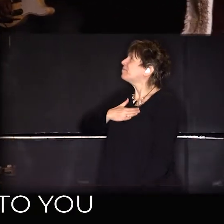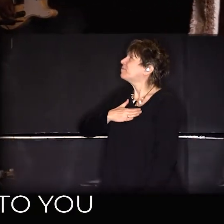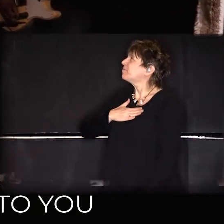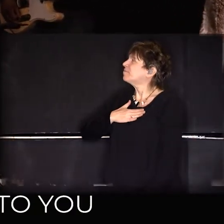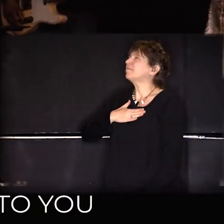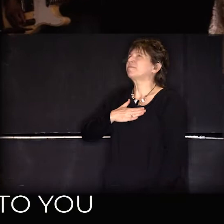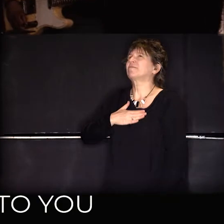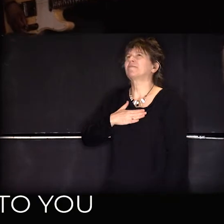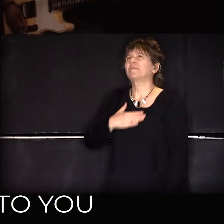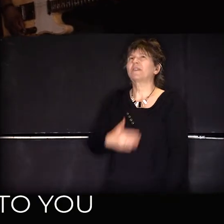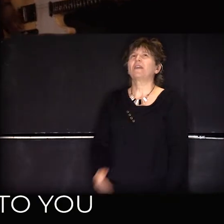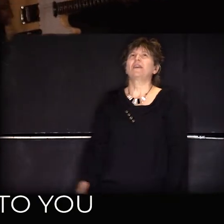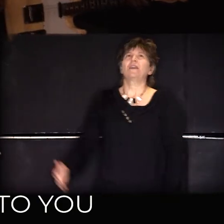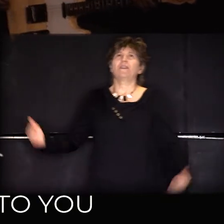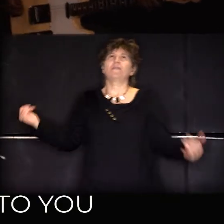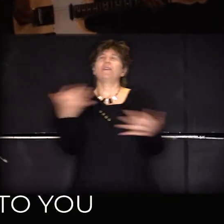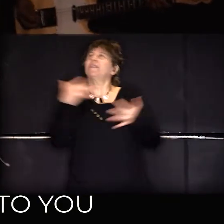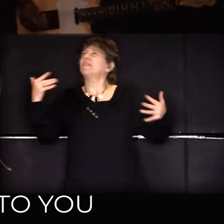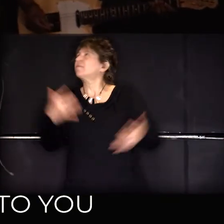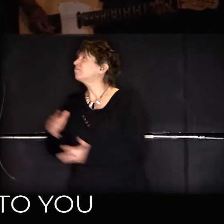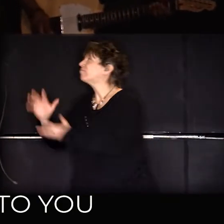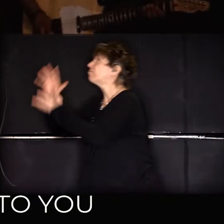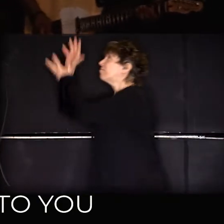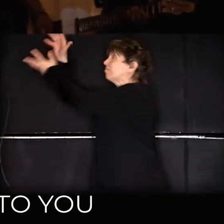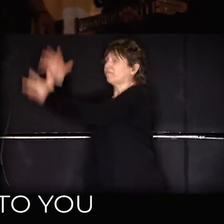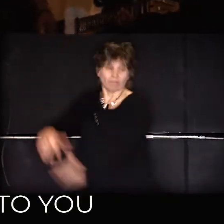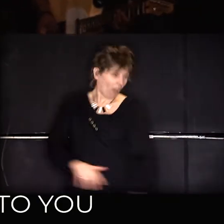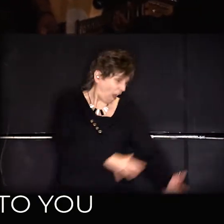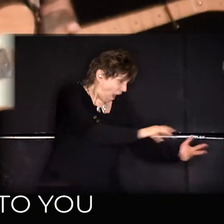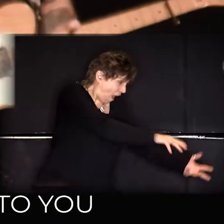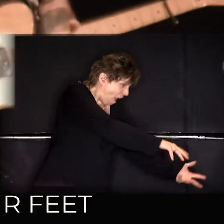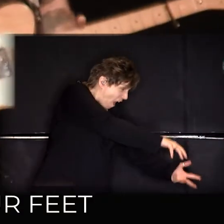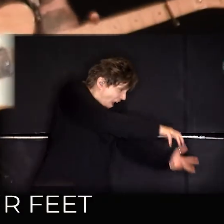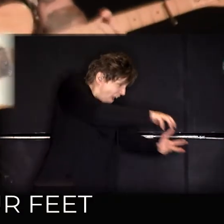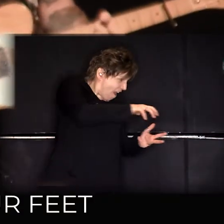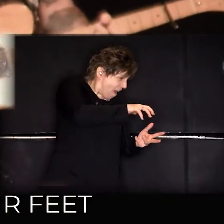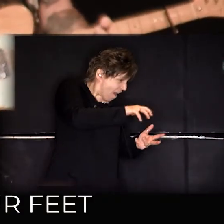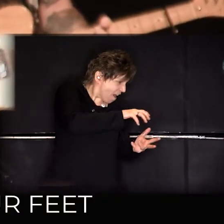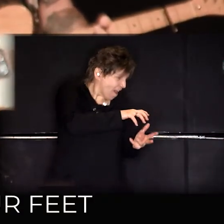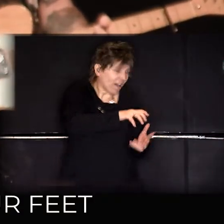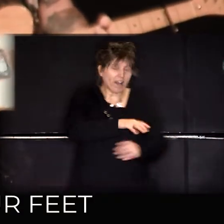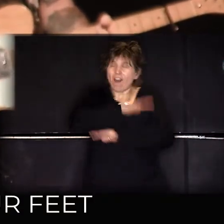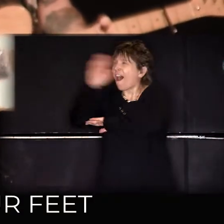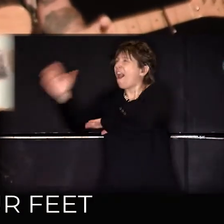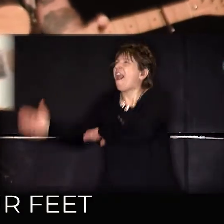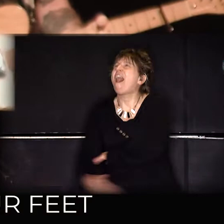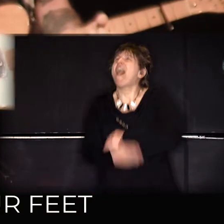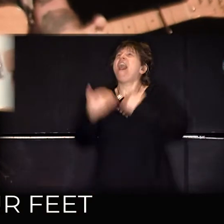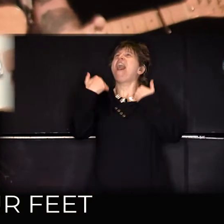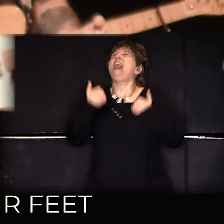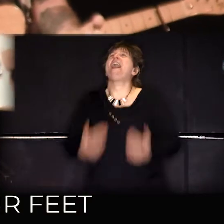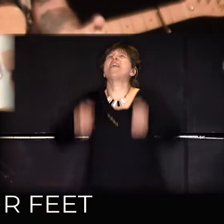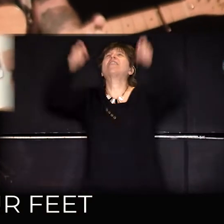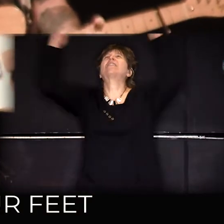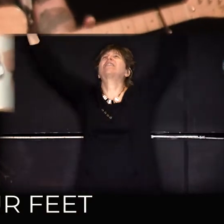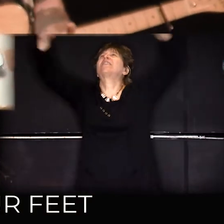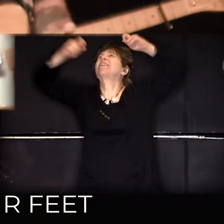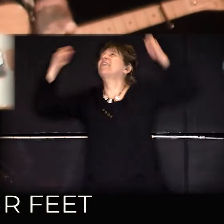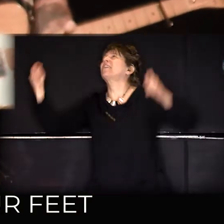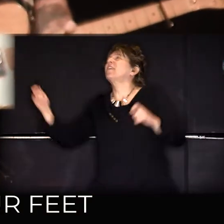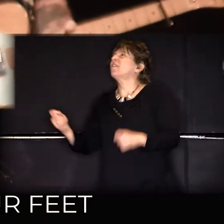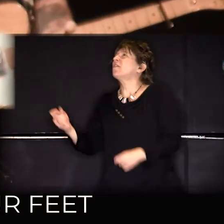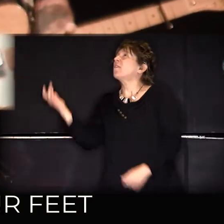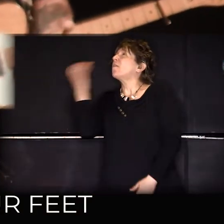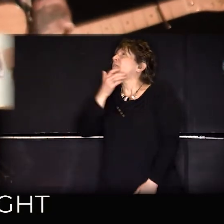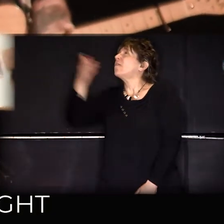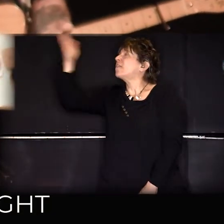oh God, the battle belongs to you. In every fear I lay at your